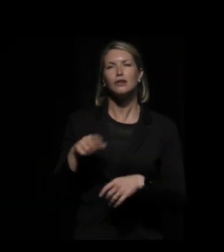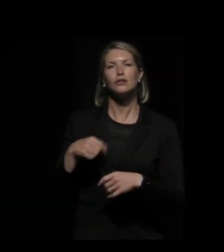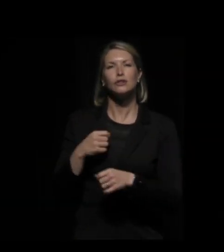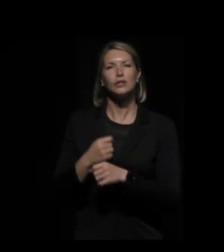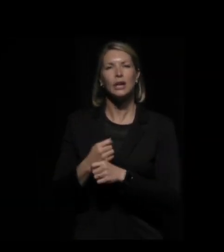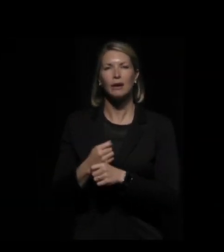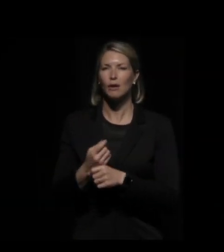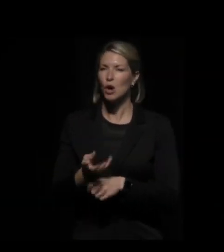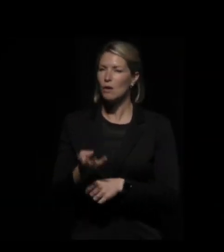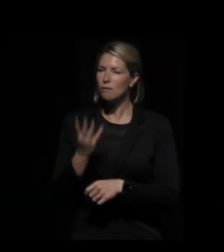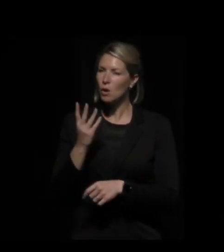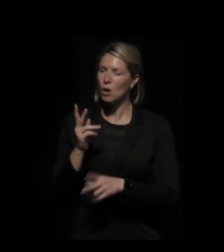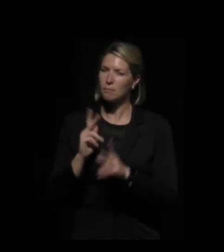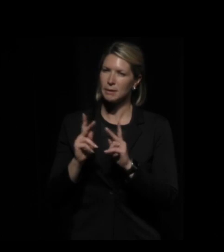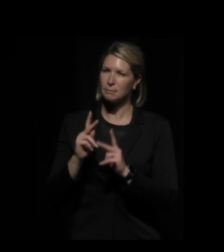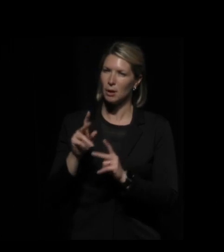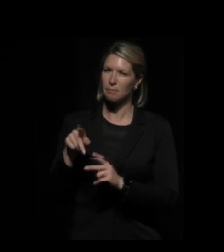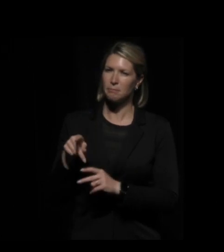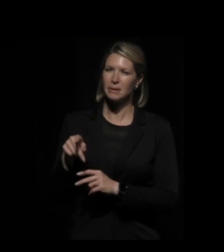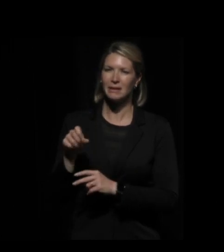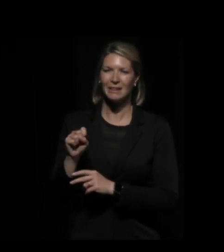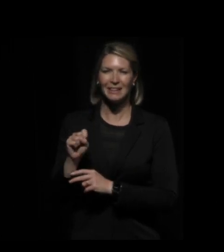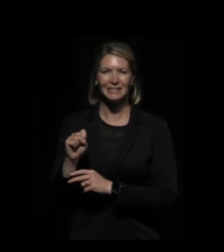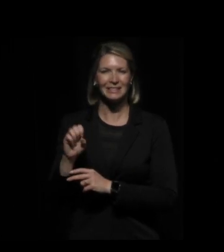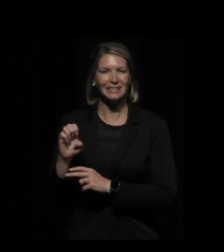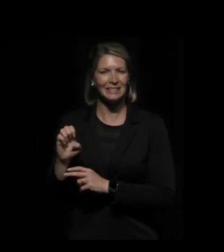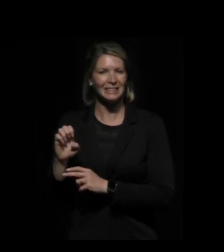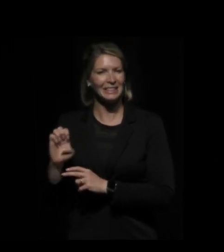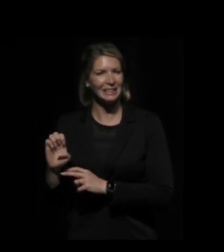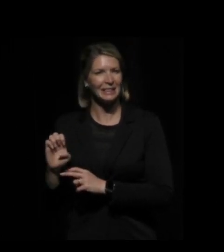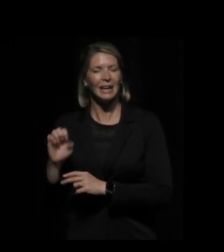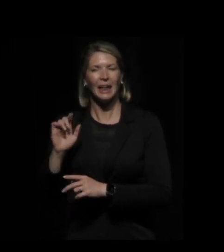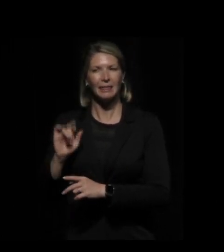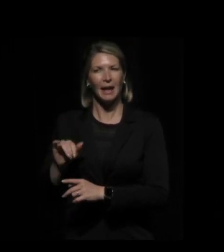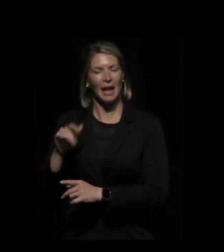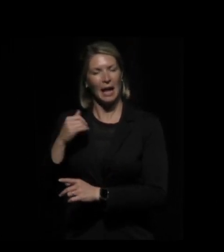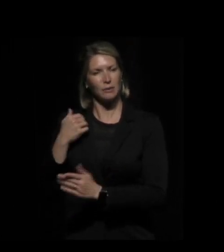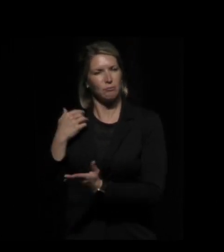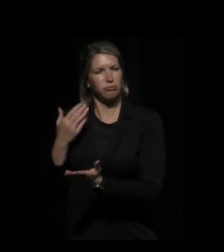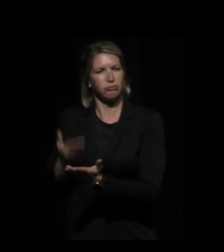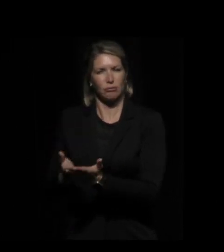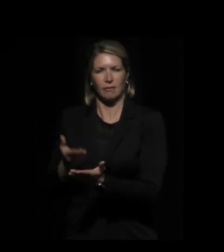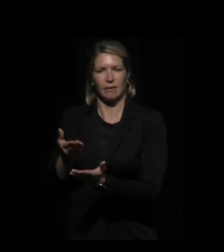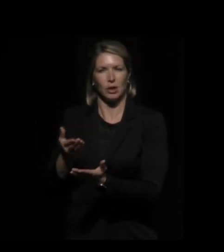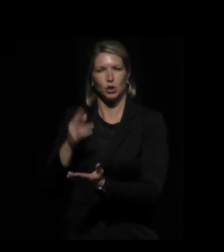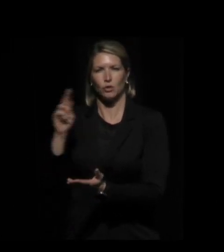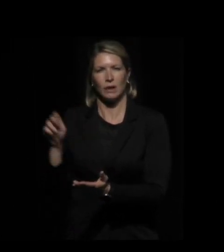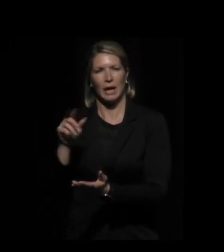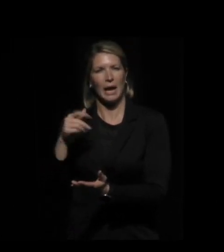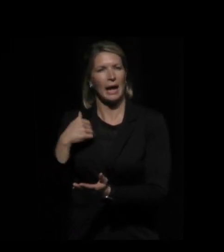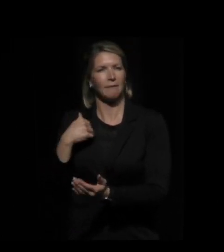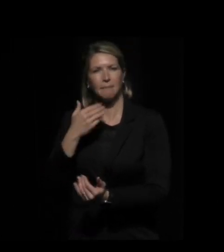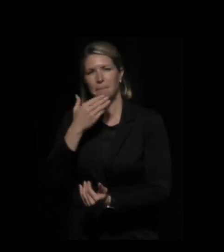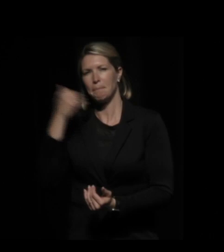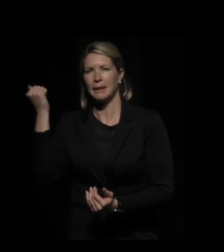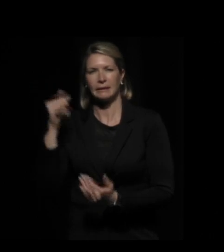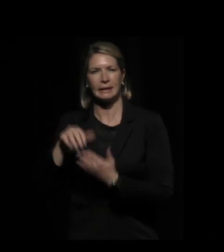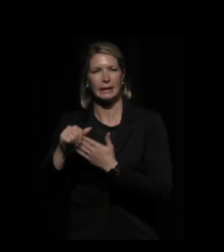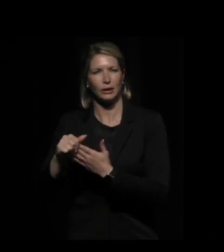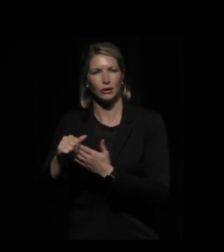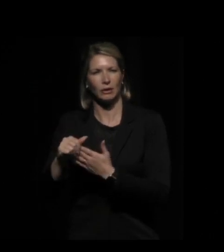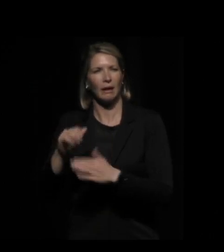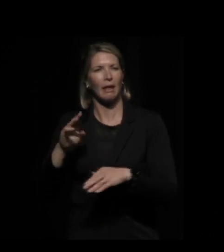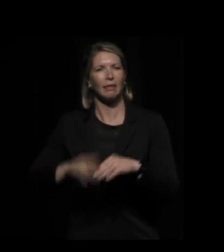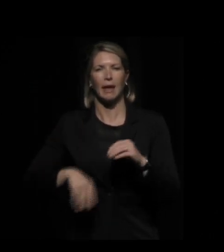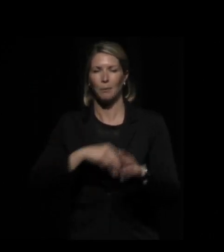are proof that the government of Newfoundland and Labrador has some of the best leaders in the entire world. Your